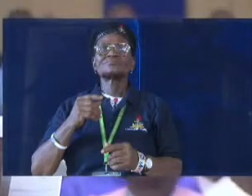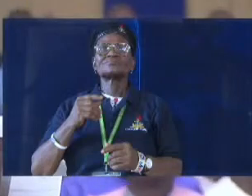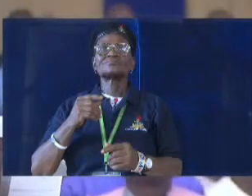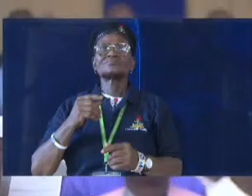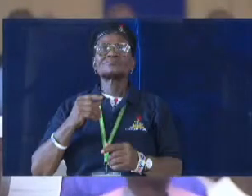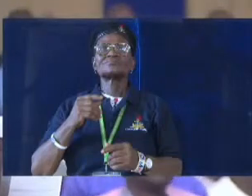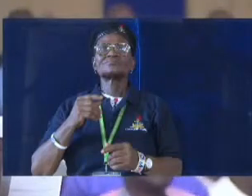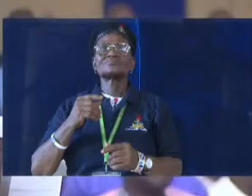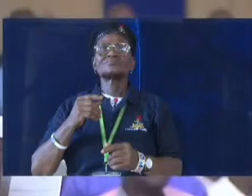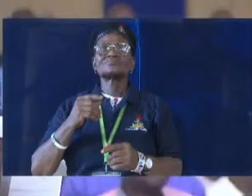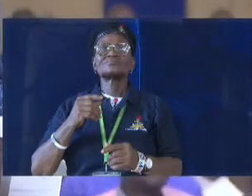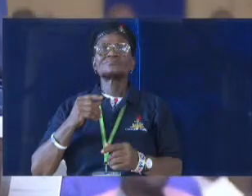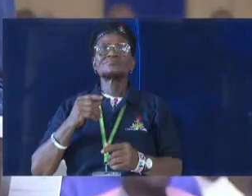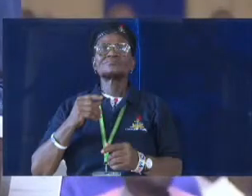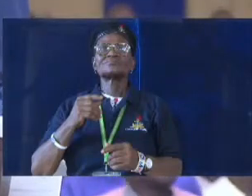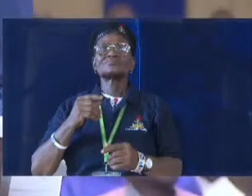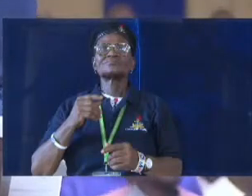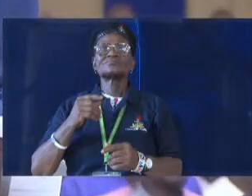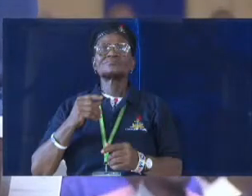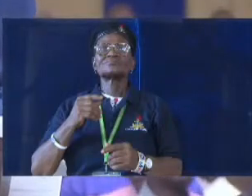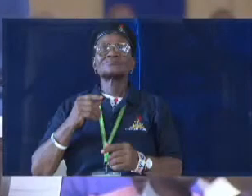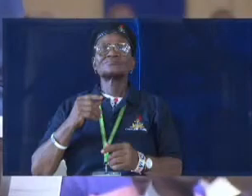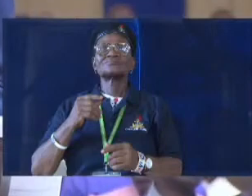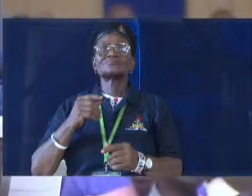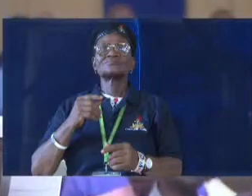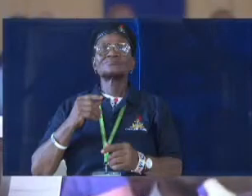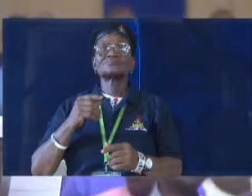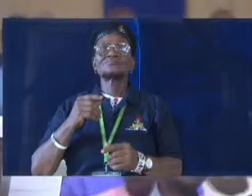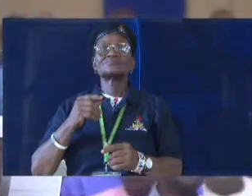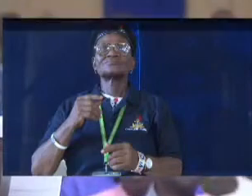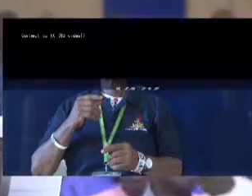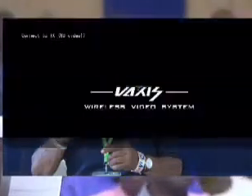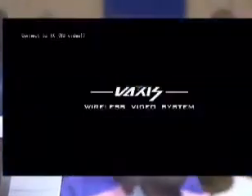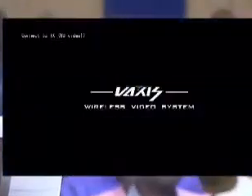Lord. Great are you,